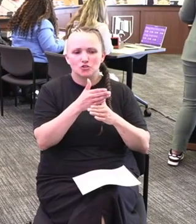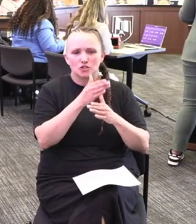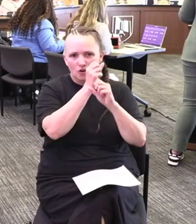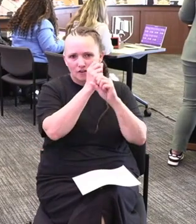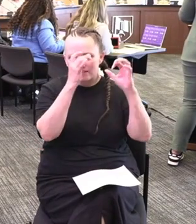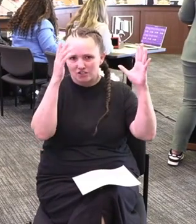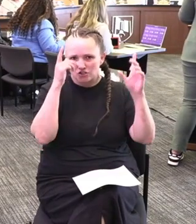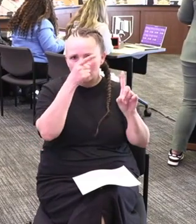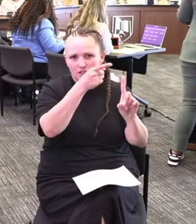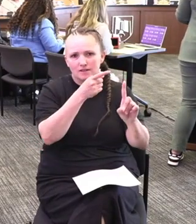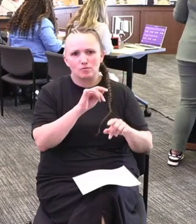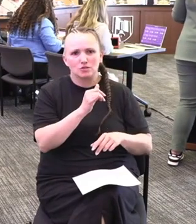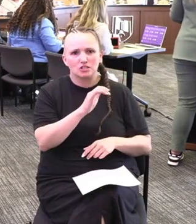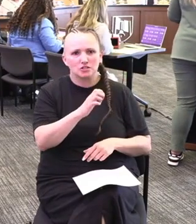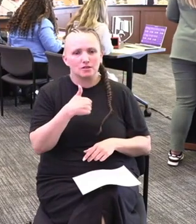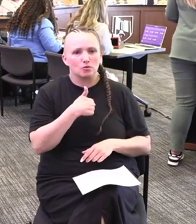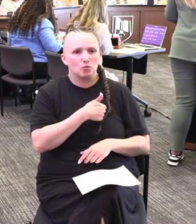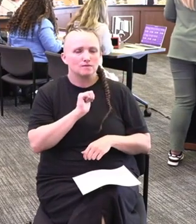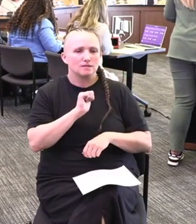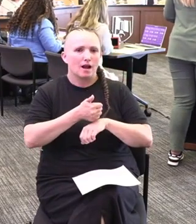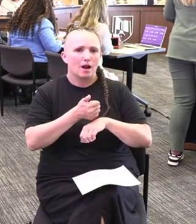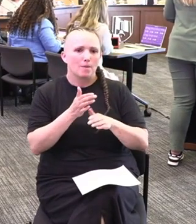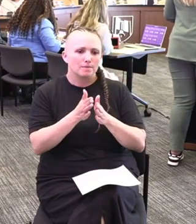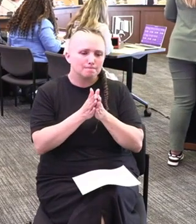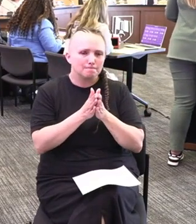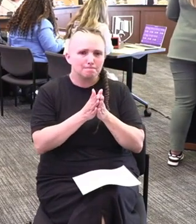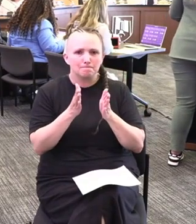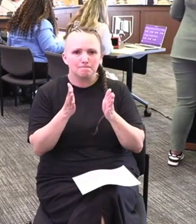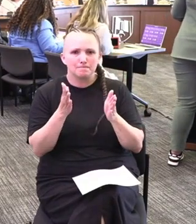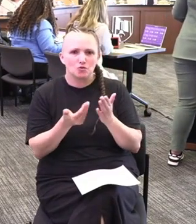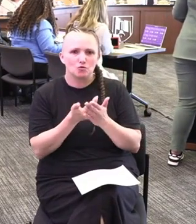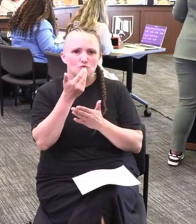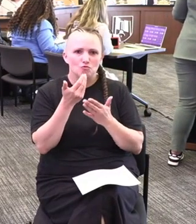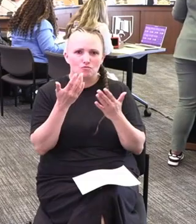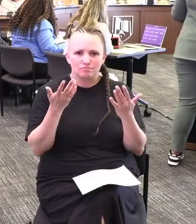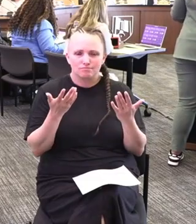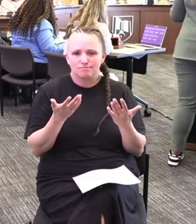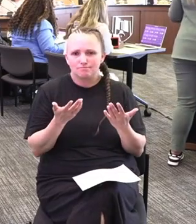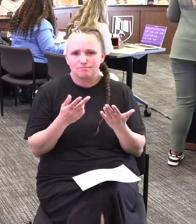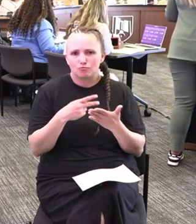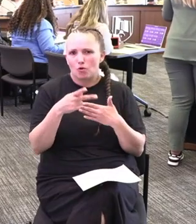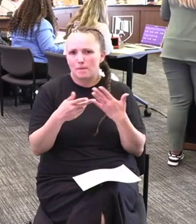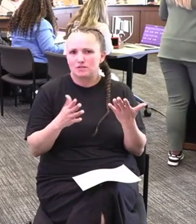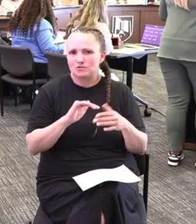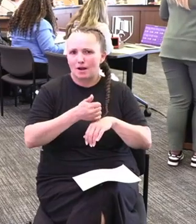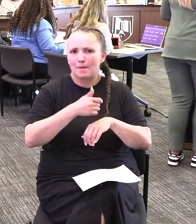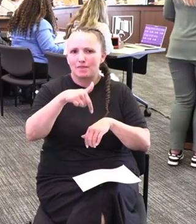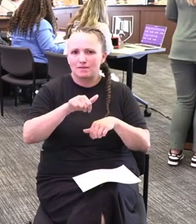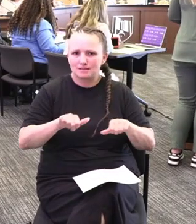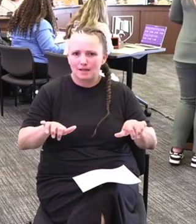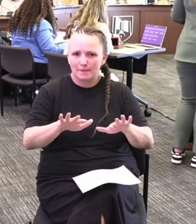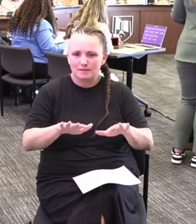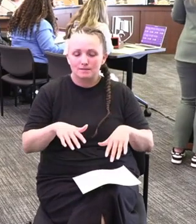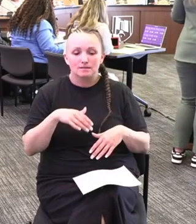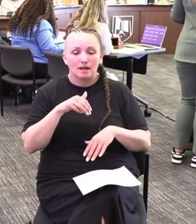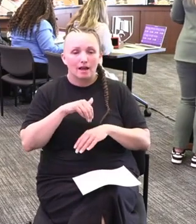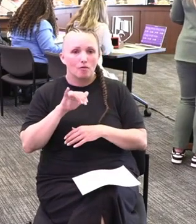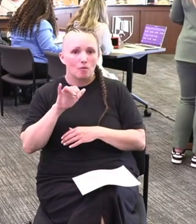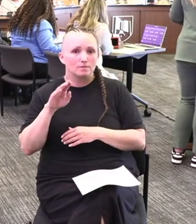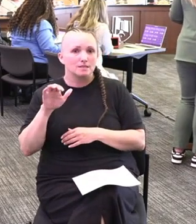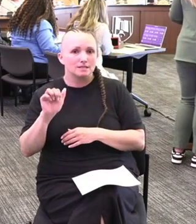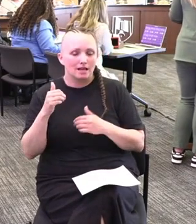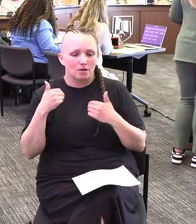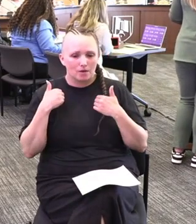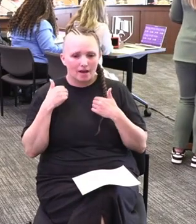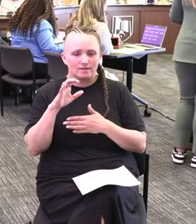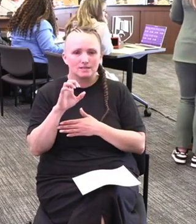have built an incredibly innovative model centered right here on this beautiful campus. At the Y, we're celebrating our centennial anniversary this year,